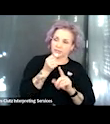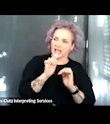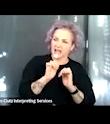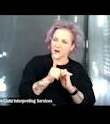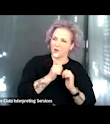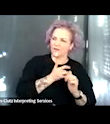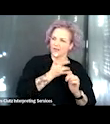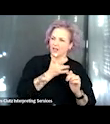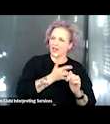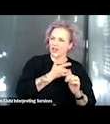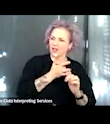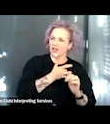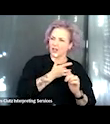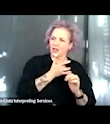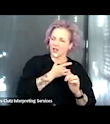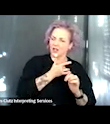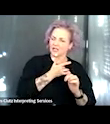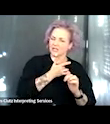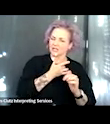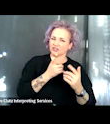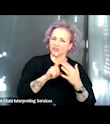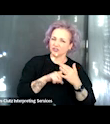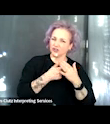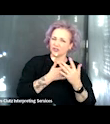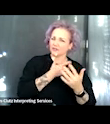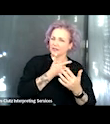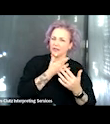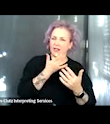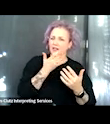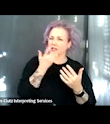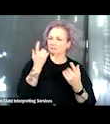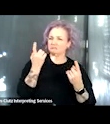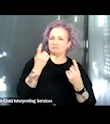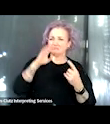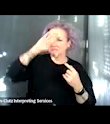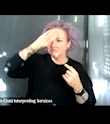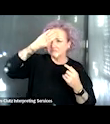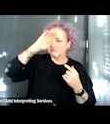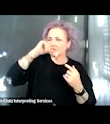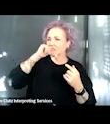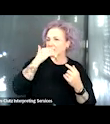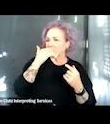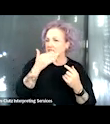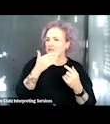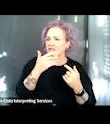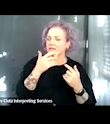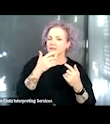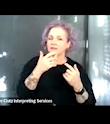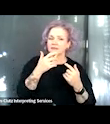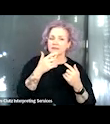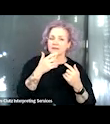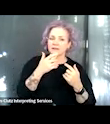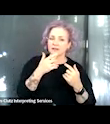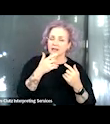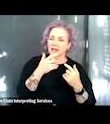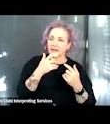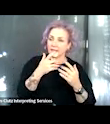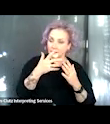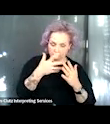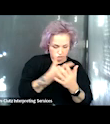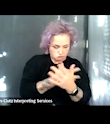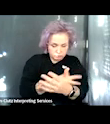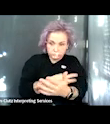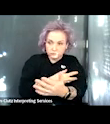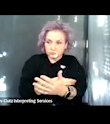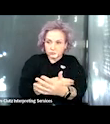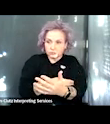and chemokines. And these are just some examples of them. And the really key thing about these studies is that they actually saw that the level